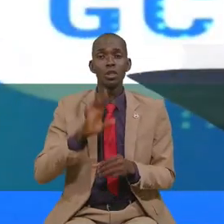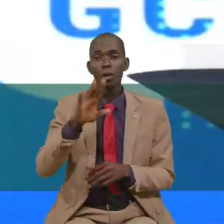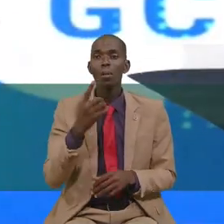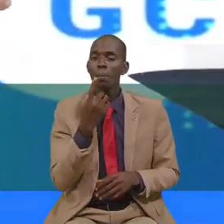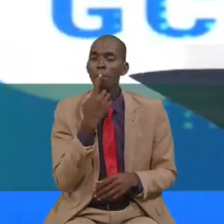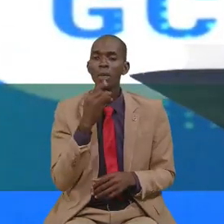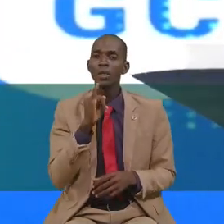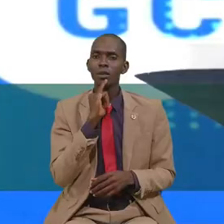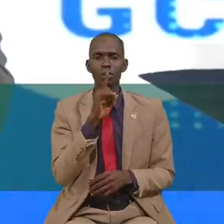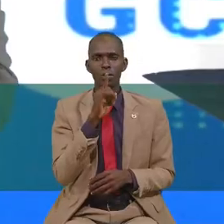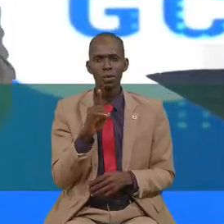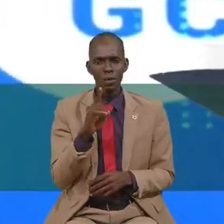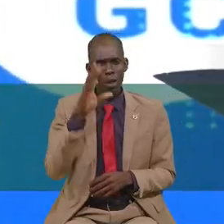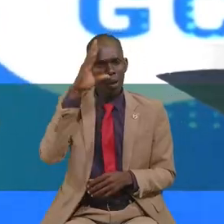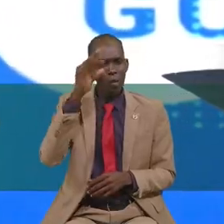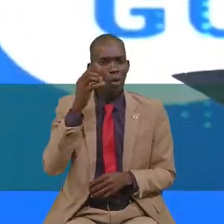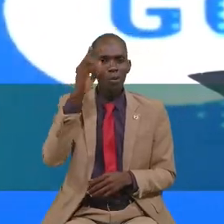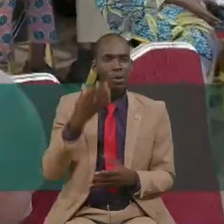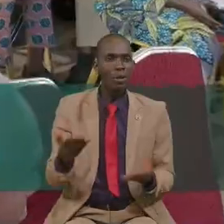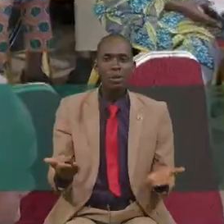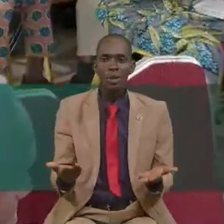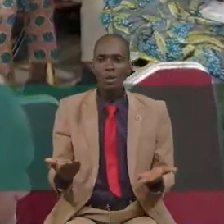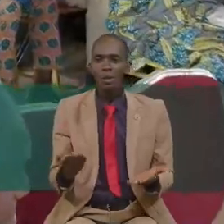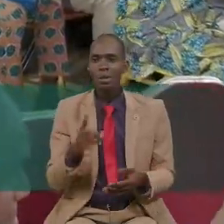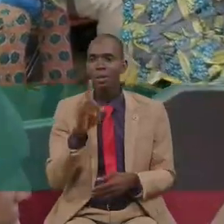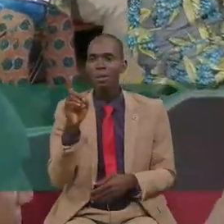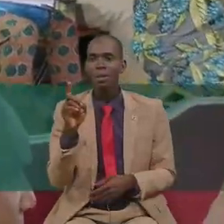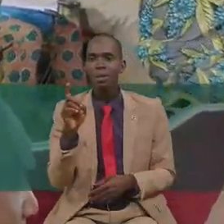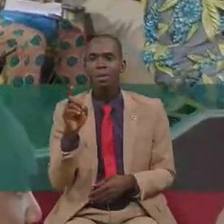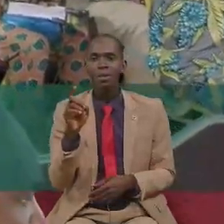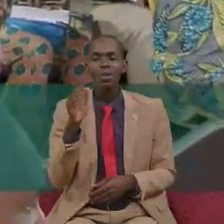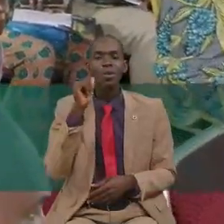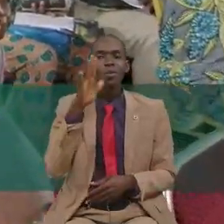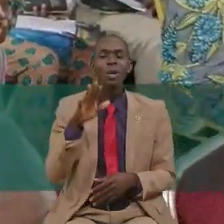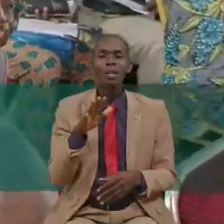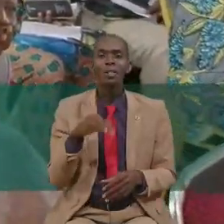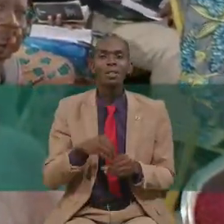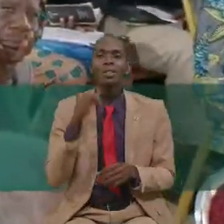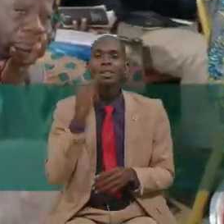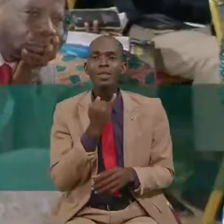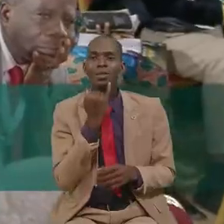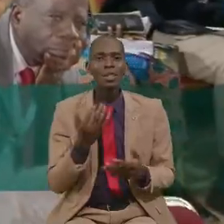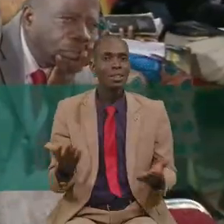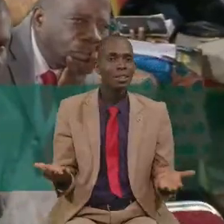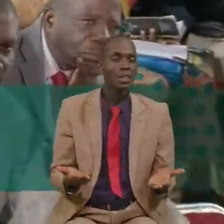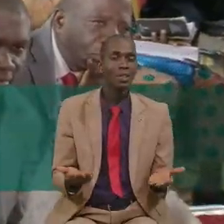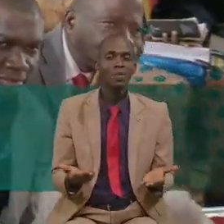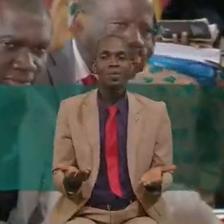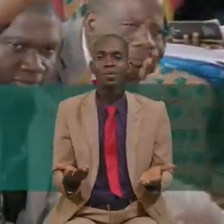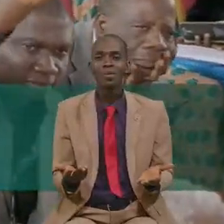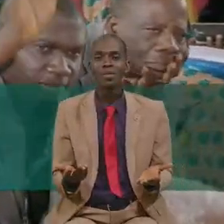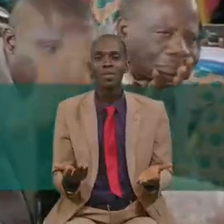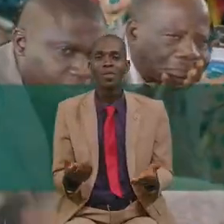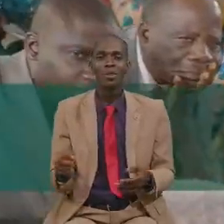truth. Man of God, any man of God there? Woman in Israel, any woman in Israel there? You